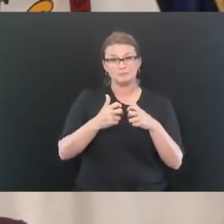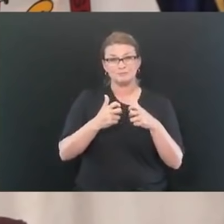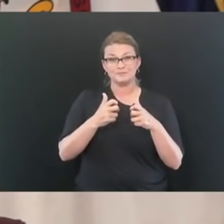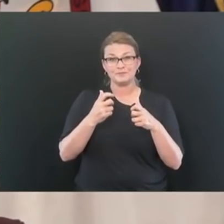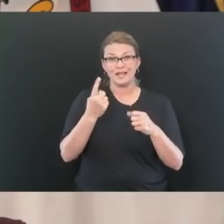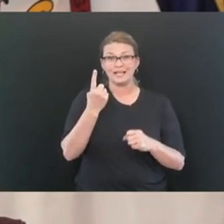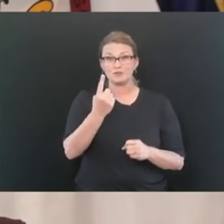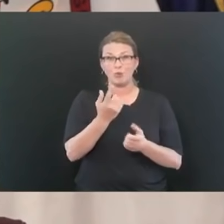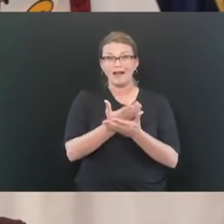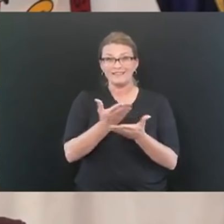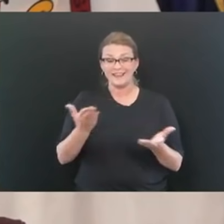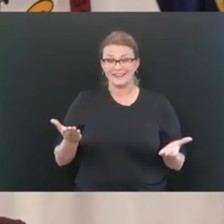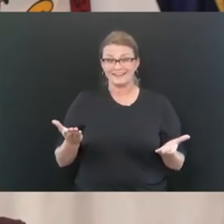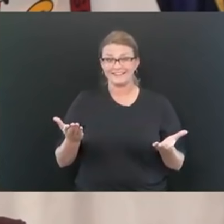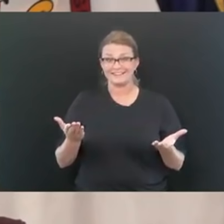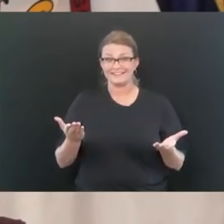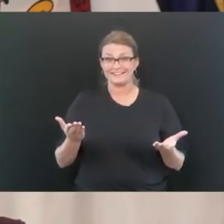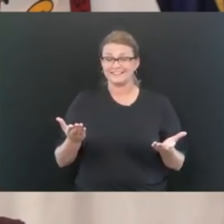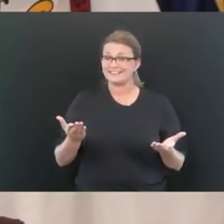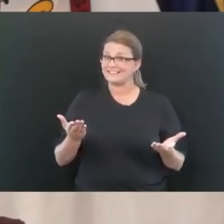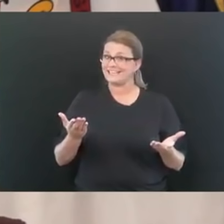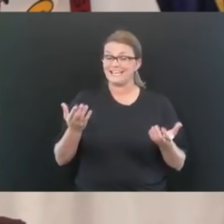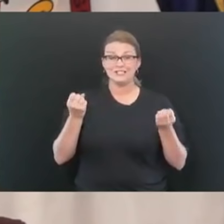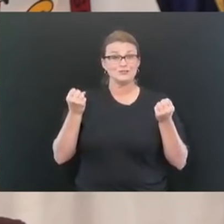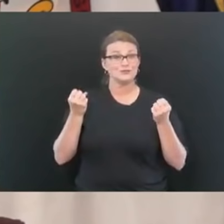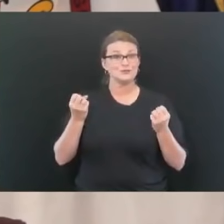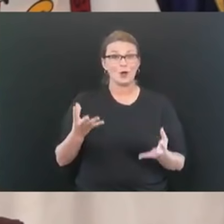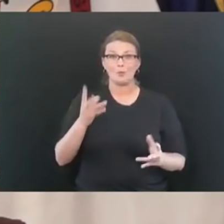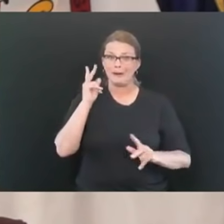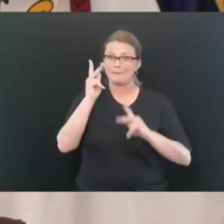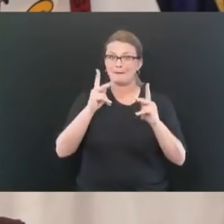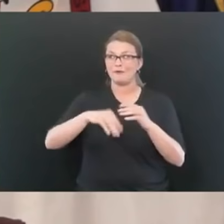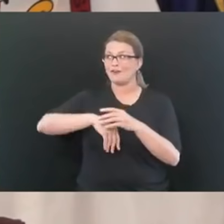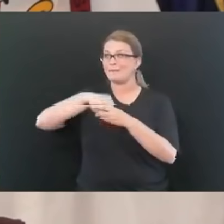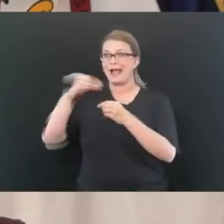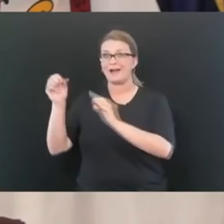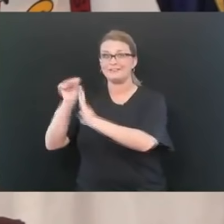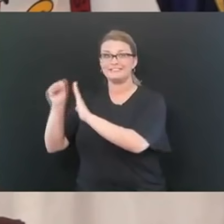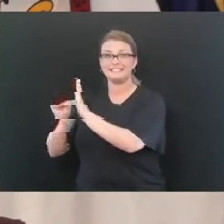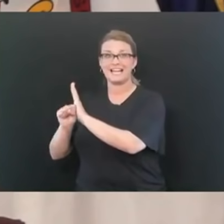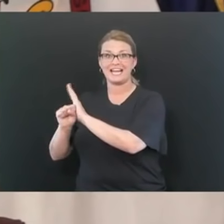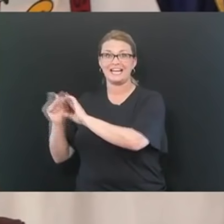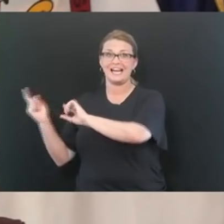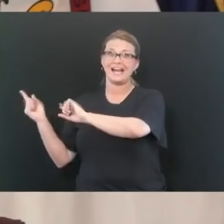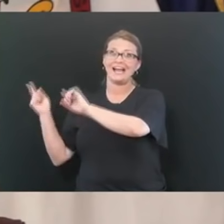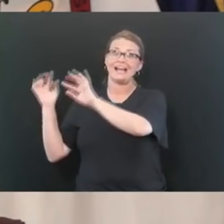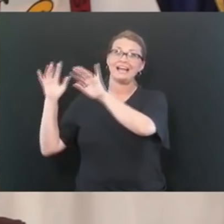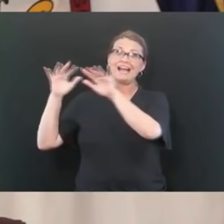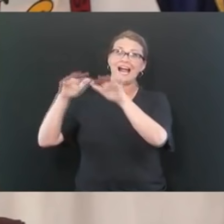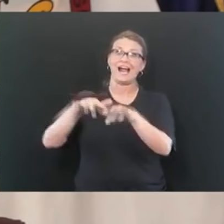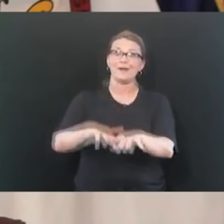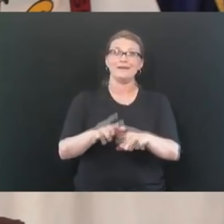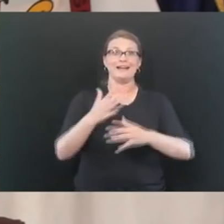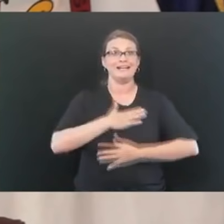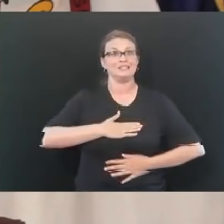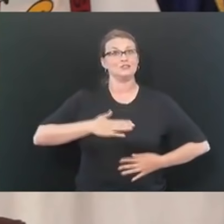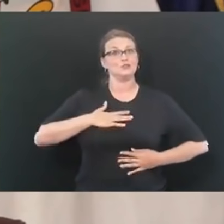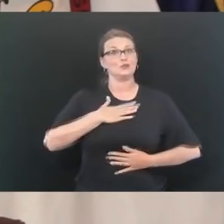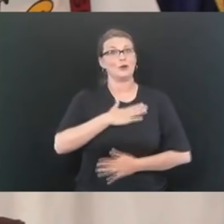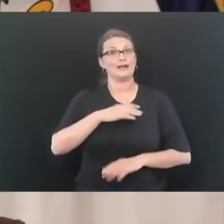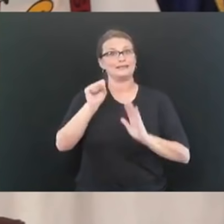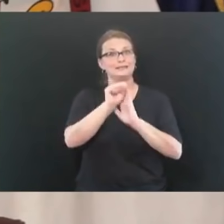one thing, and that is, so many people from out of state, come and enjoy these wonderful,